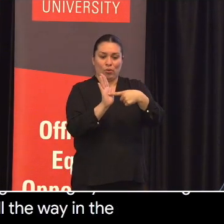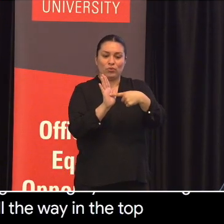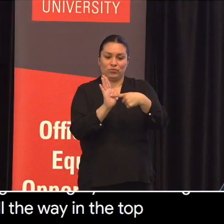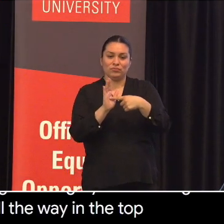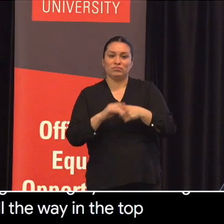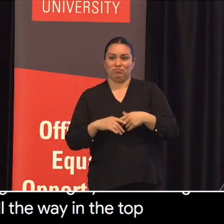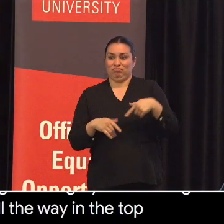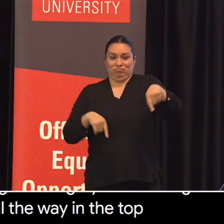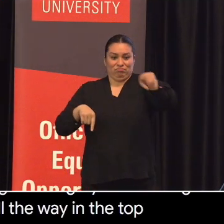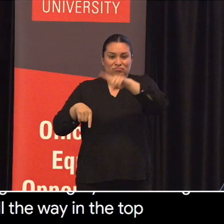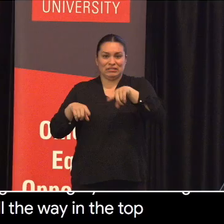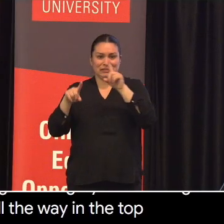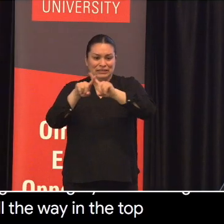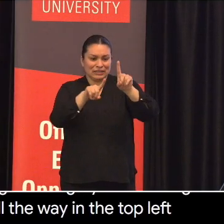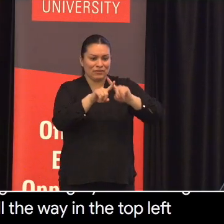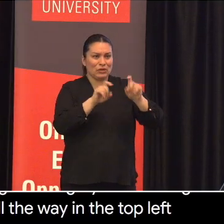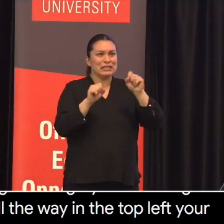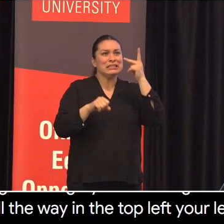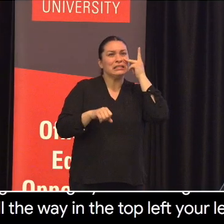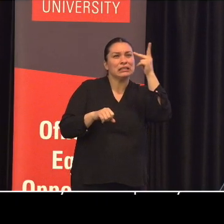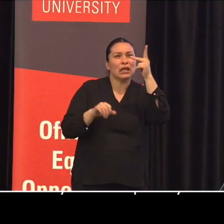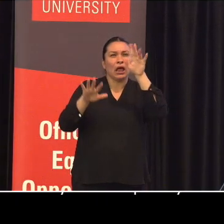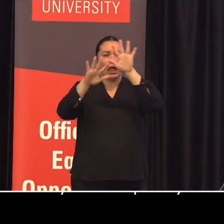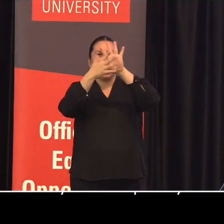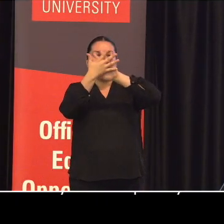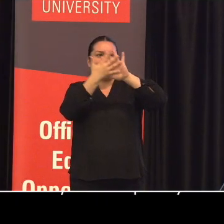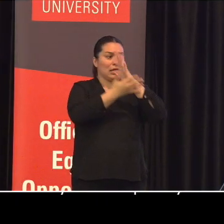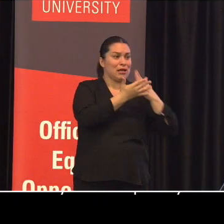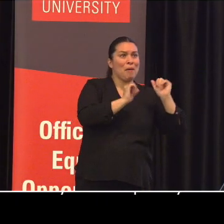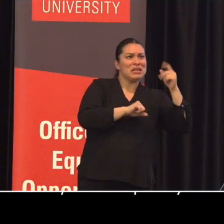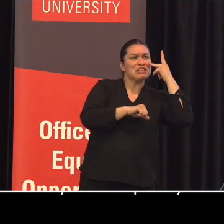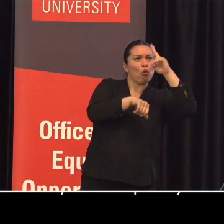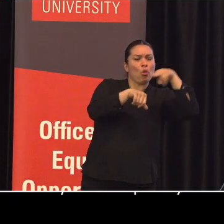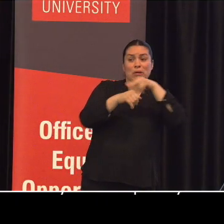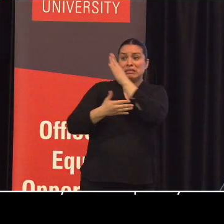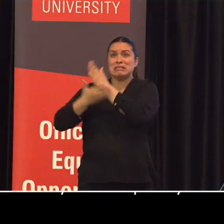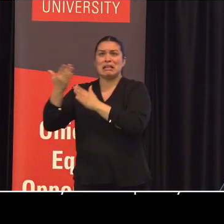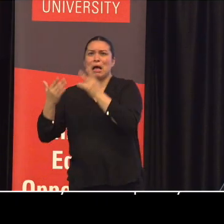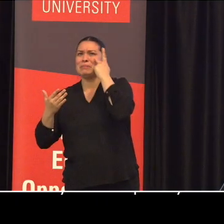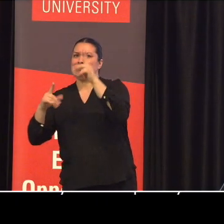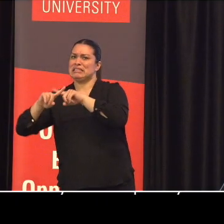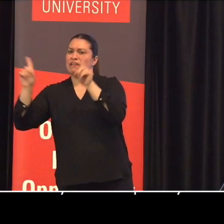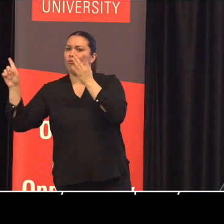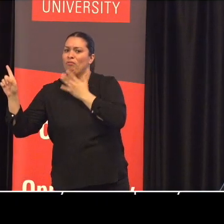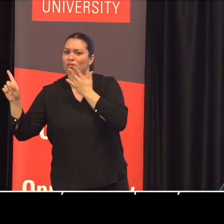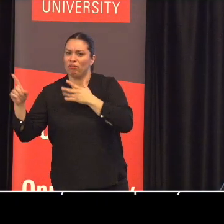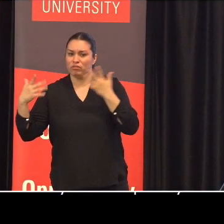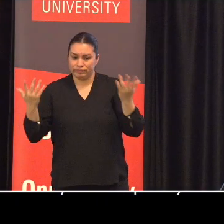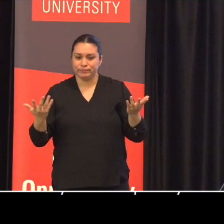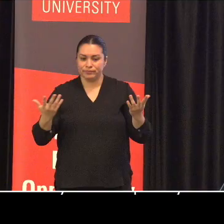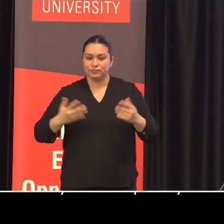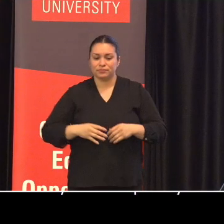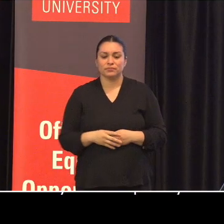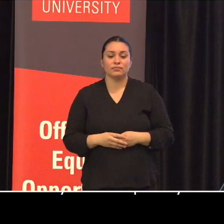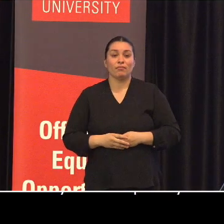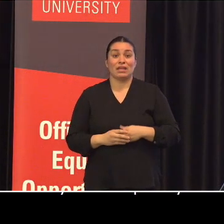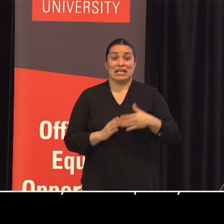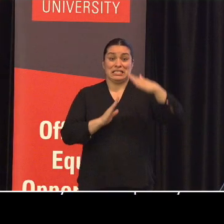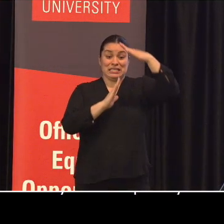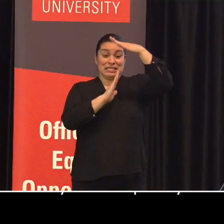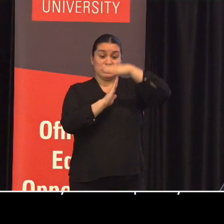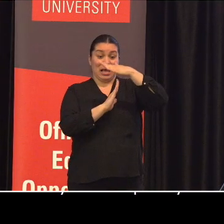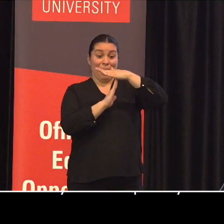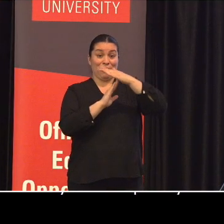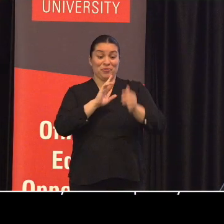top left, your left, my right, is what would be considered quote unquote normal vision. So red would be in that